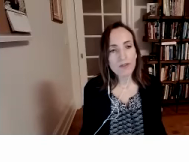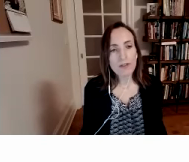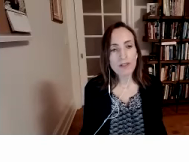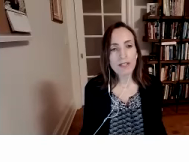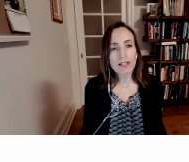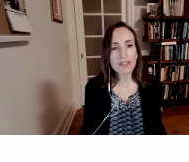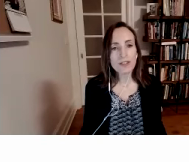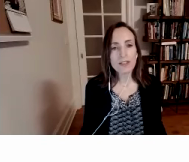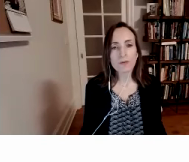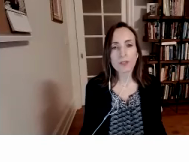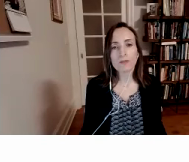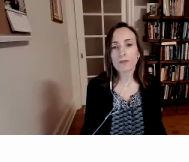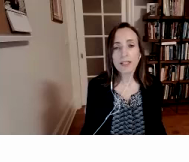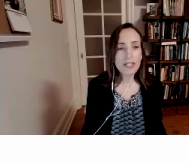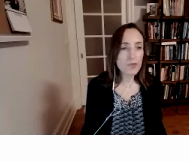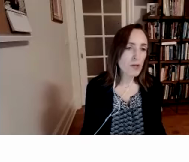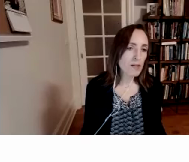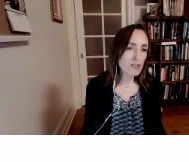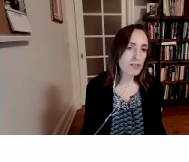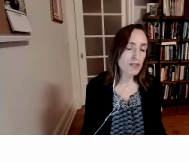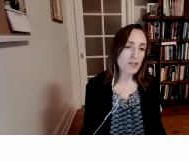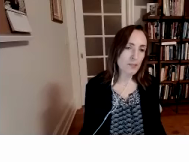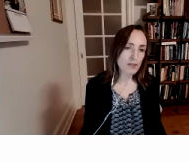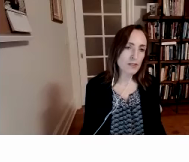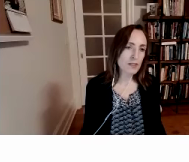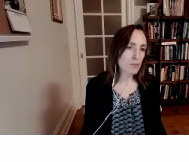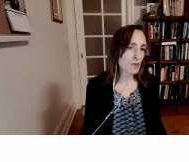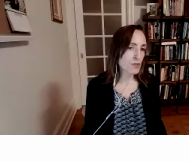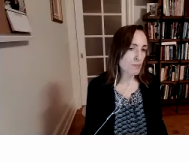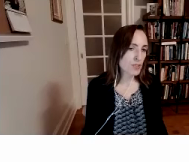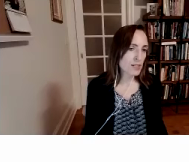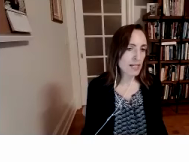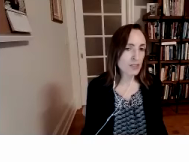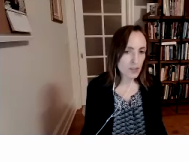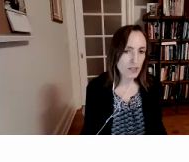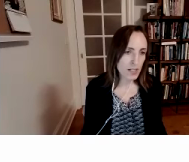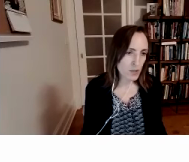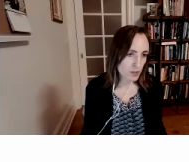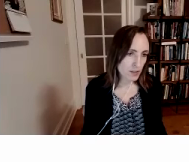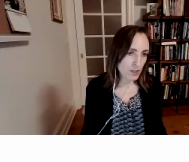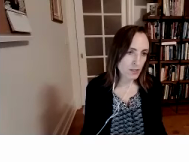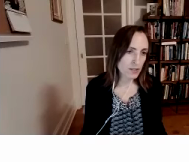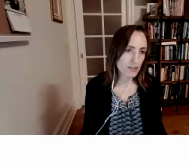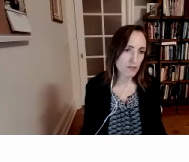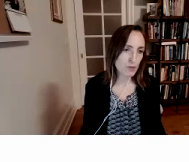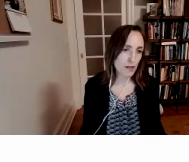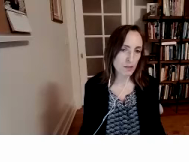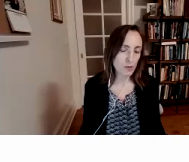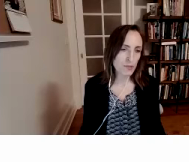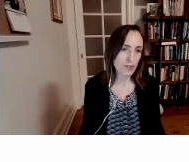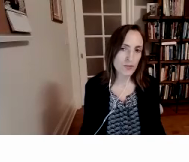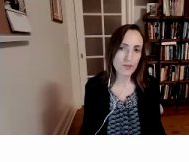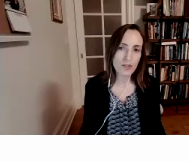findings: overall, the likelihood that a word will be rated as prominent is similar in the perception and internalized production of